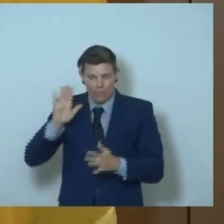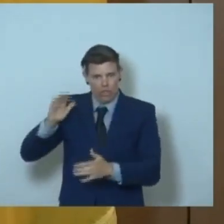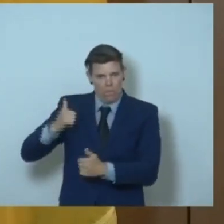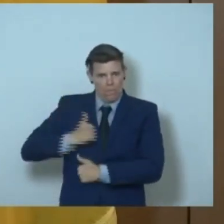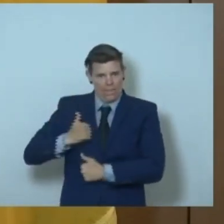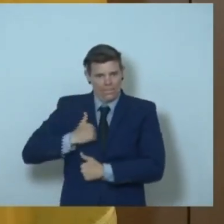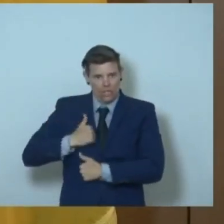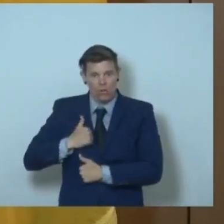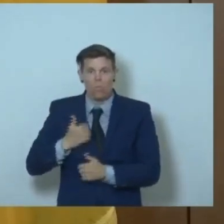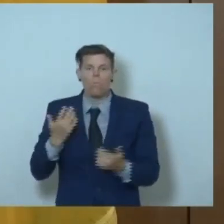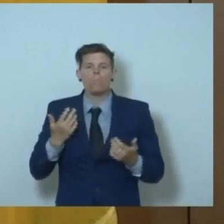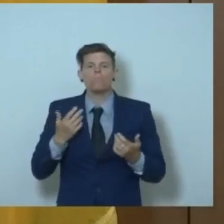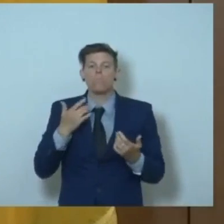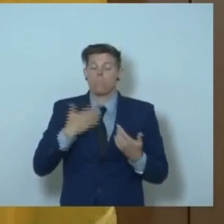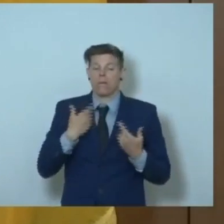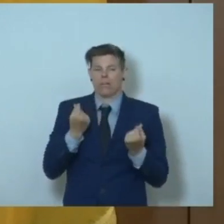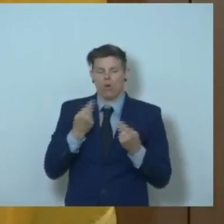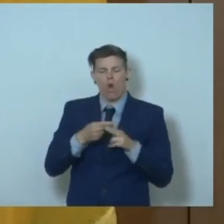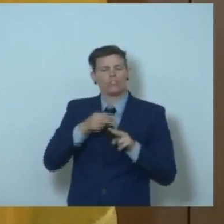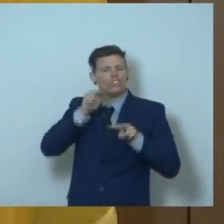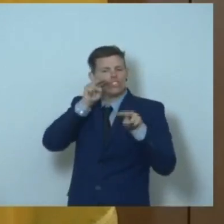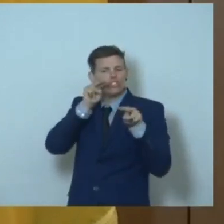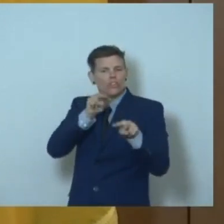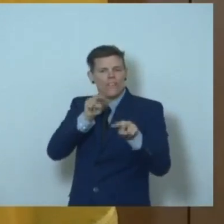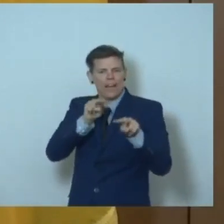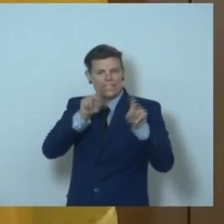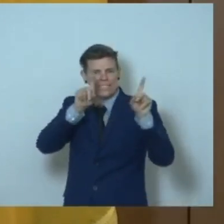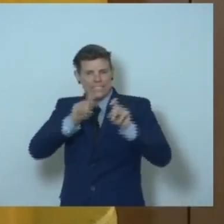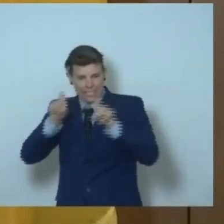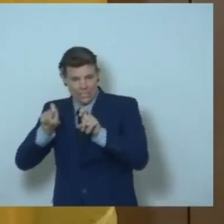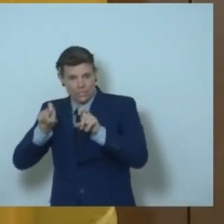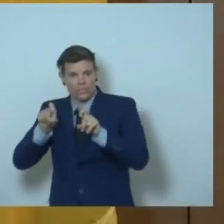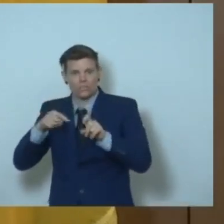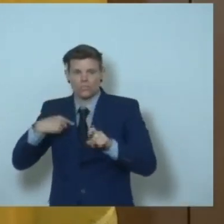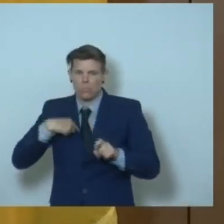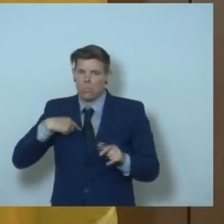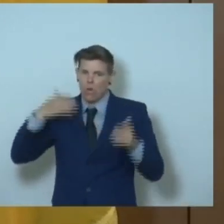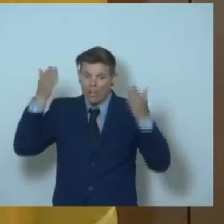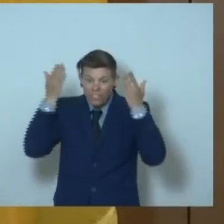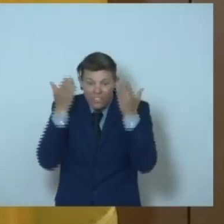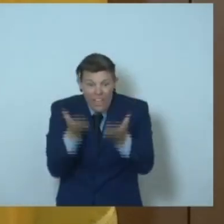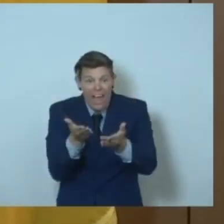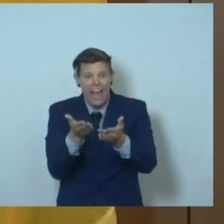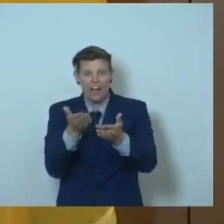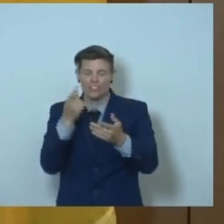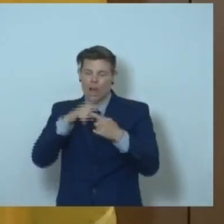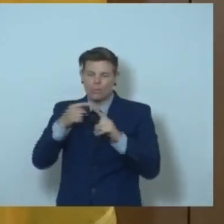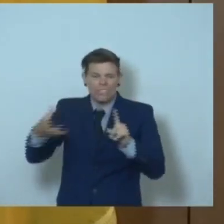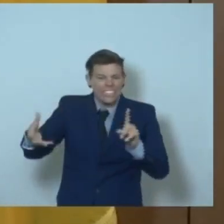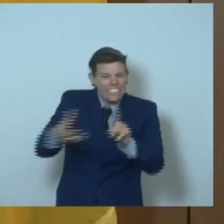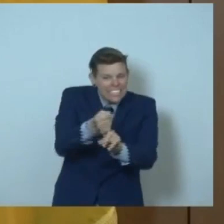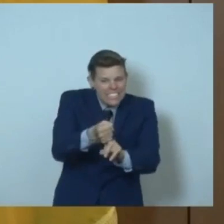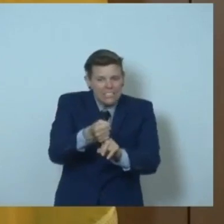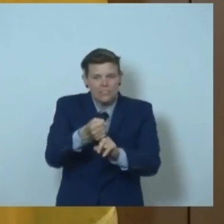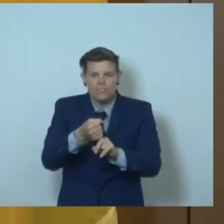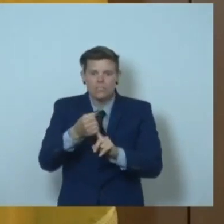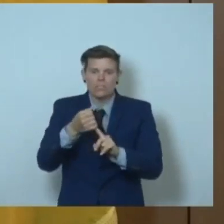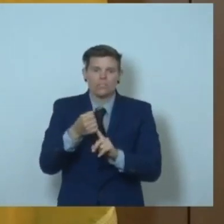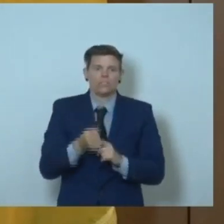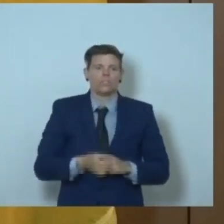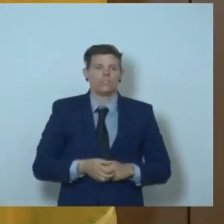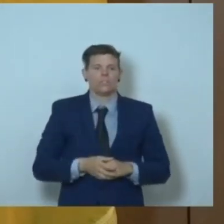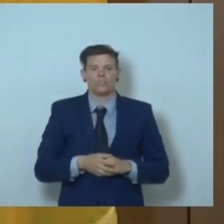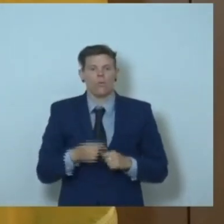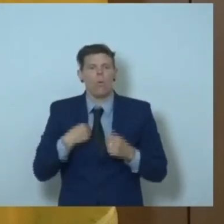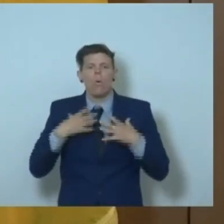as surveillance. So we're out there trying to get to it so quick it doesn't have a chance to